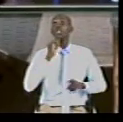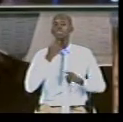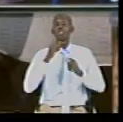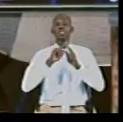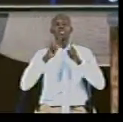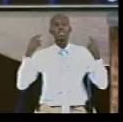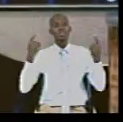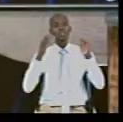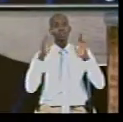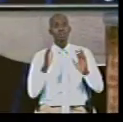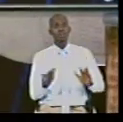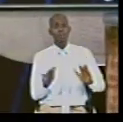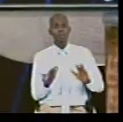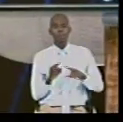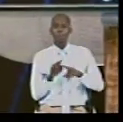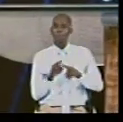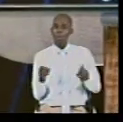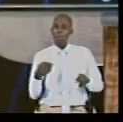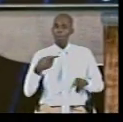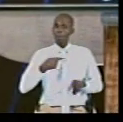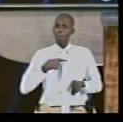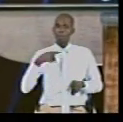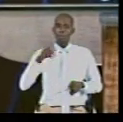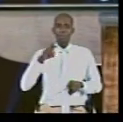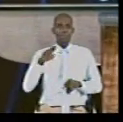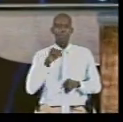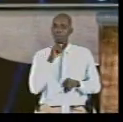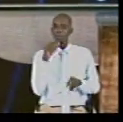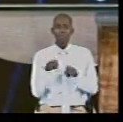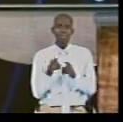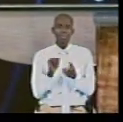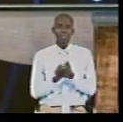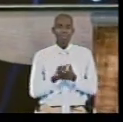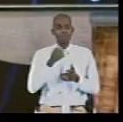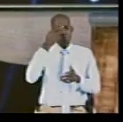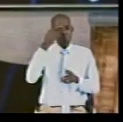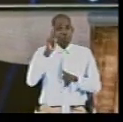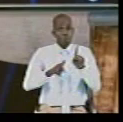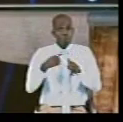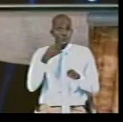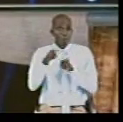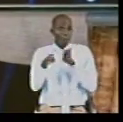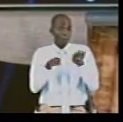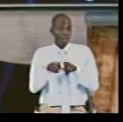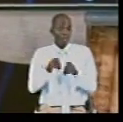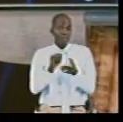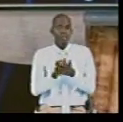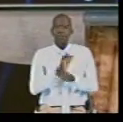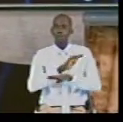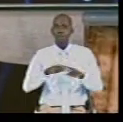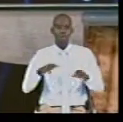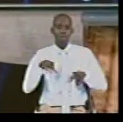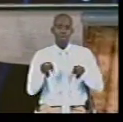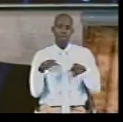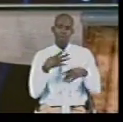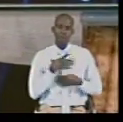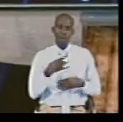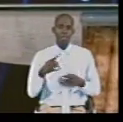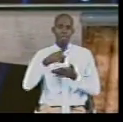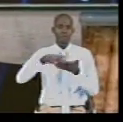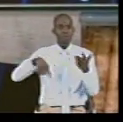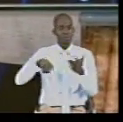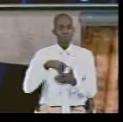the people that don't like correction. They're incorrigible. And so when you say